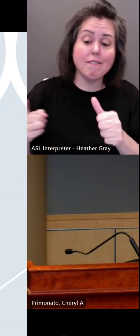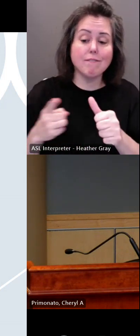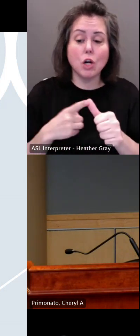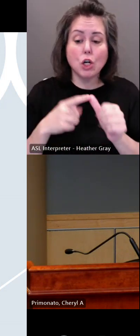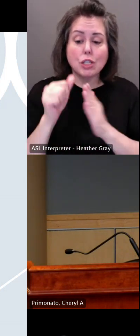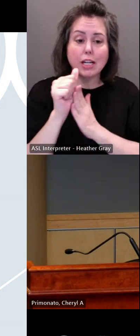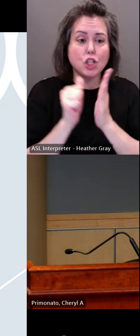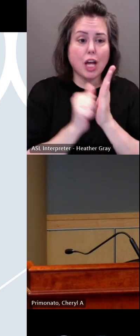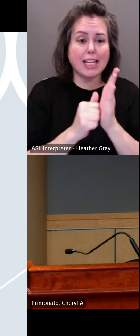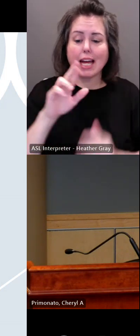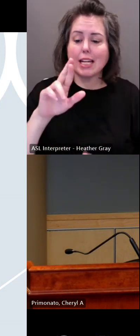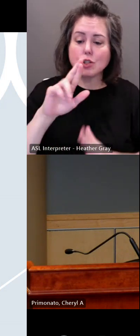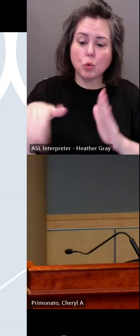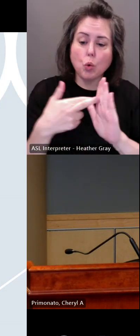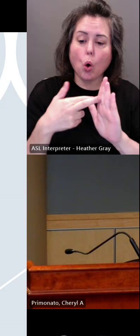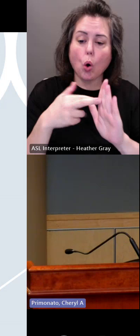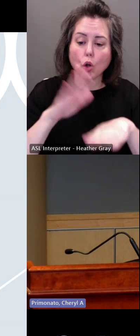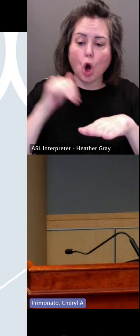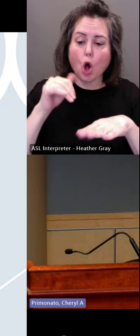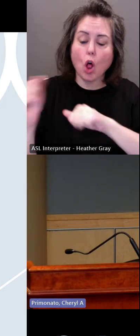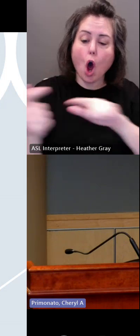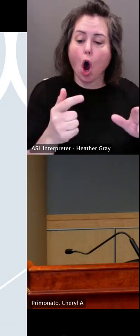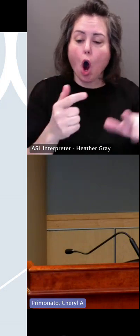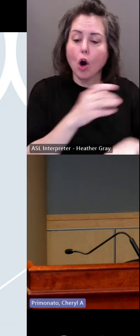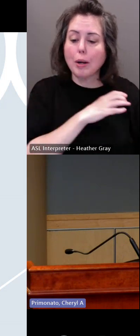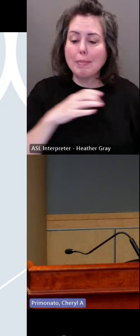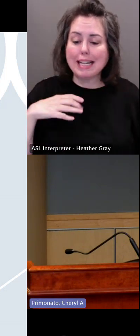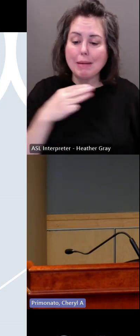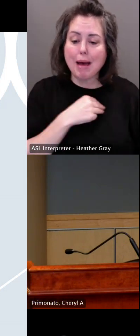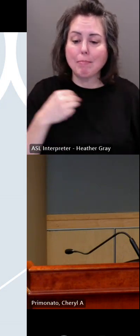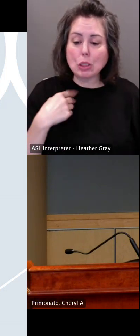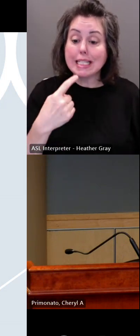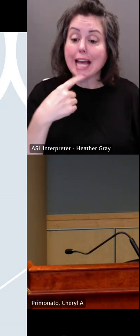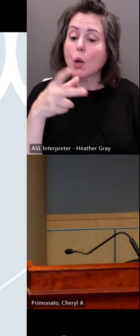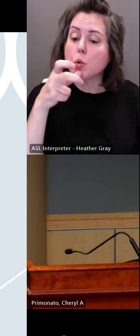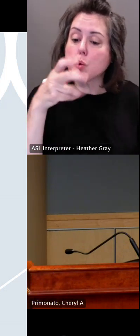is roll call. May all committee members announce yourself.